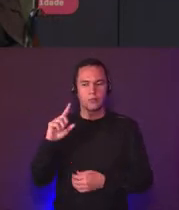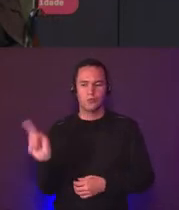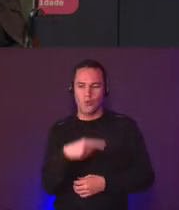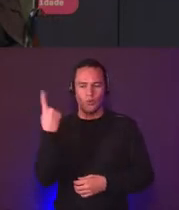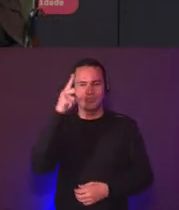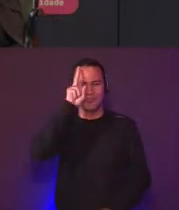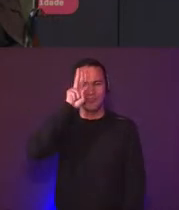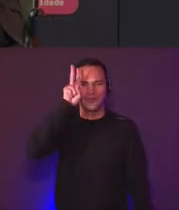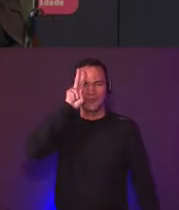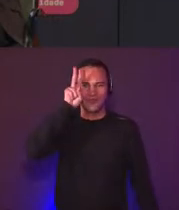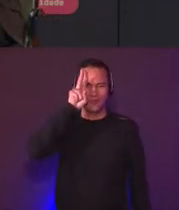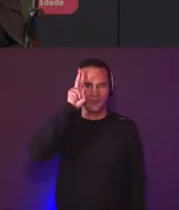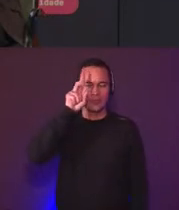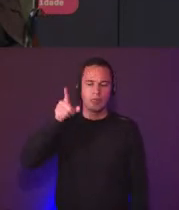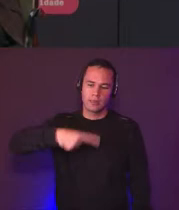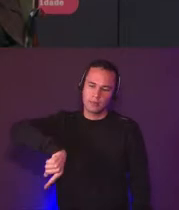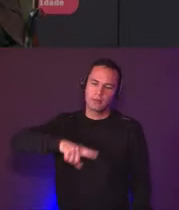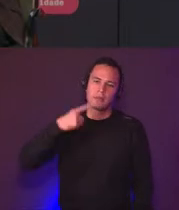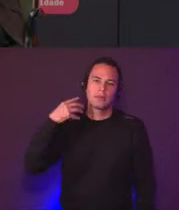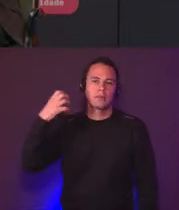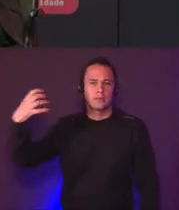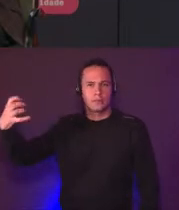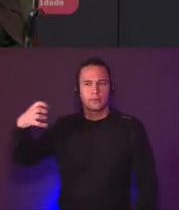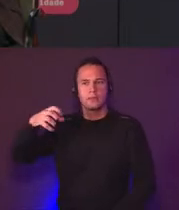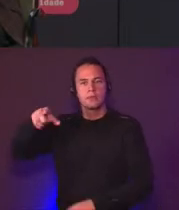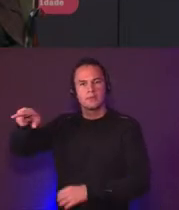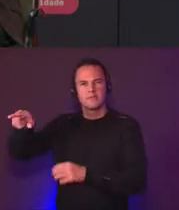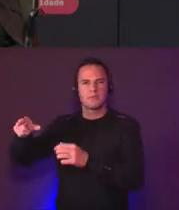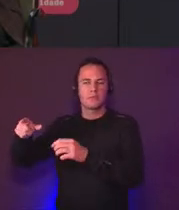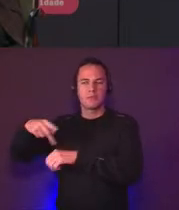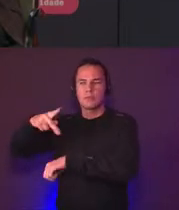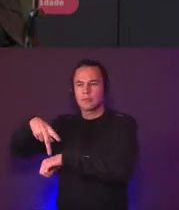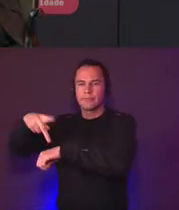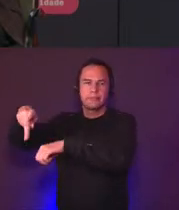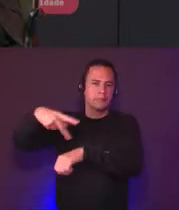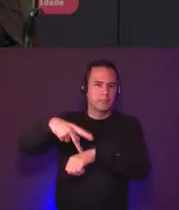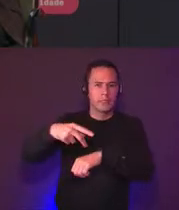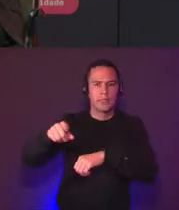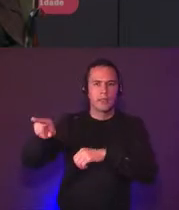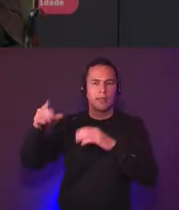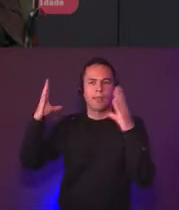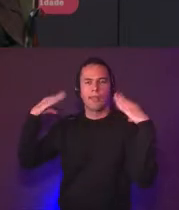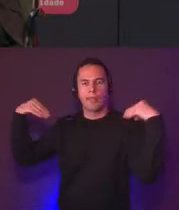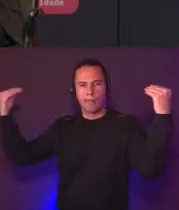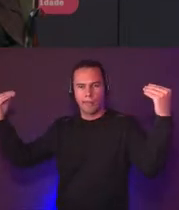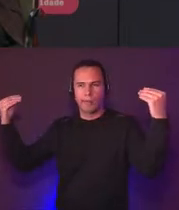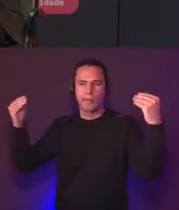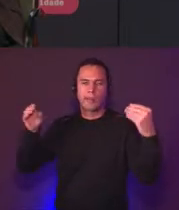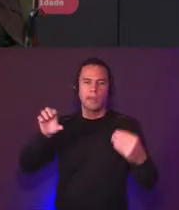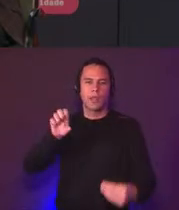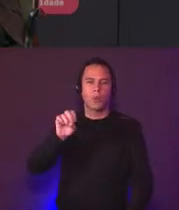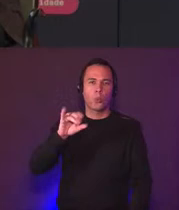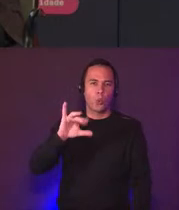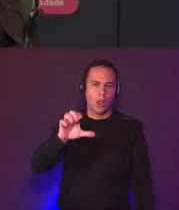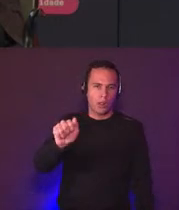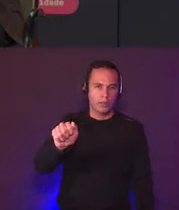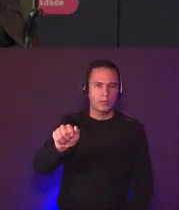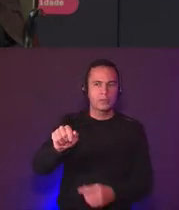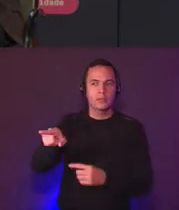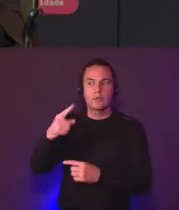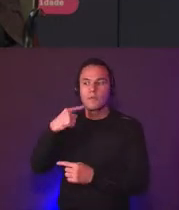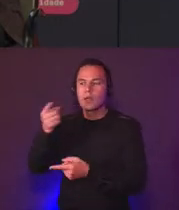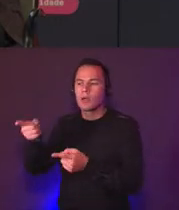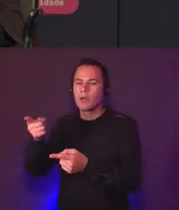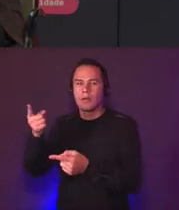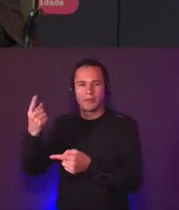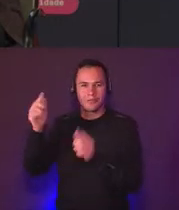of trips to Switzerland and Ireland and got in touch with ancestors there, and he documented all of our